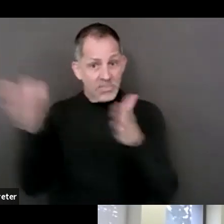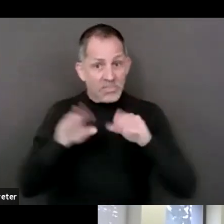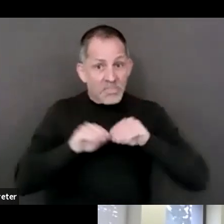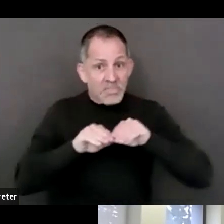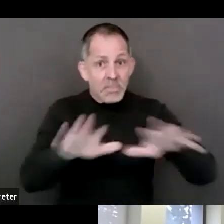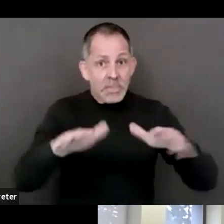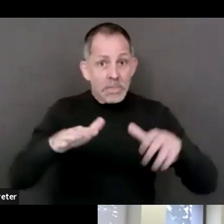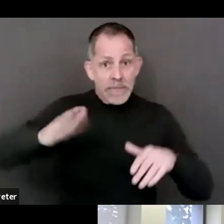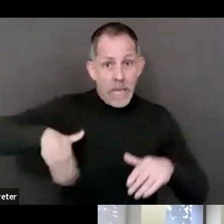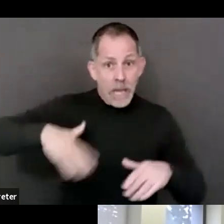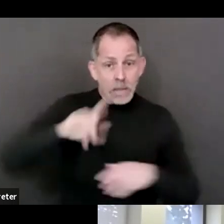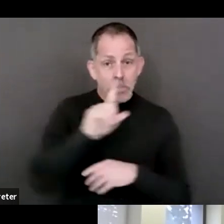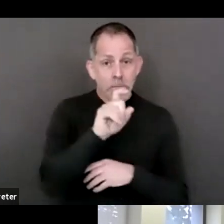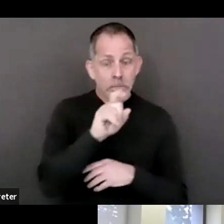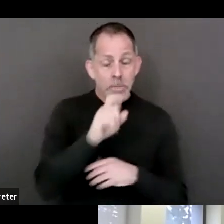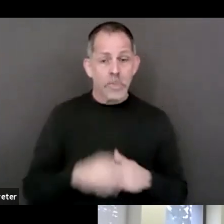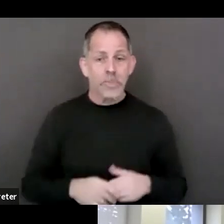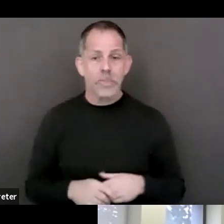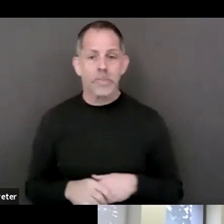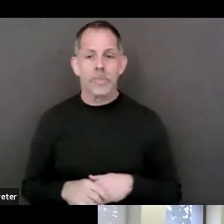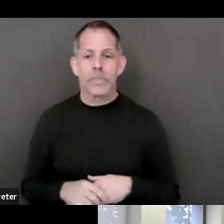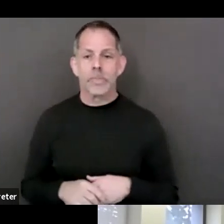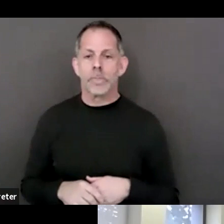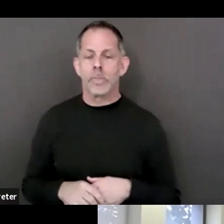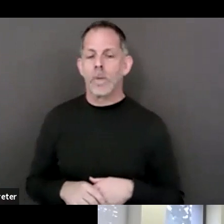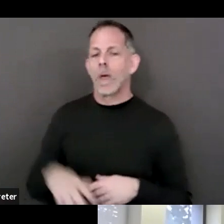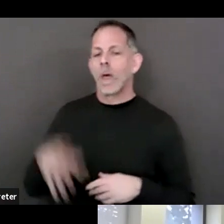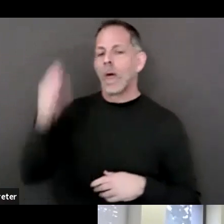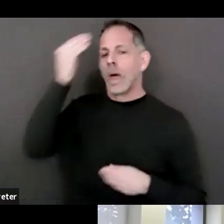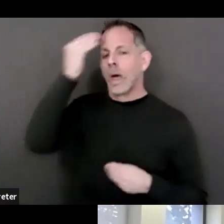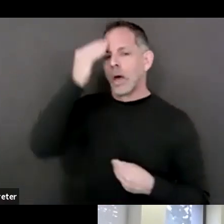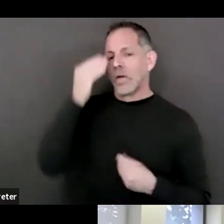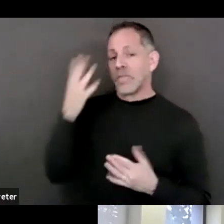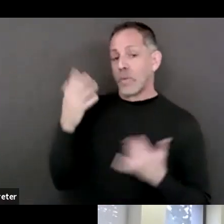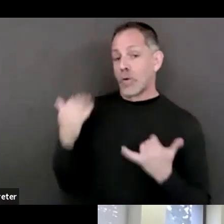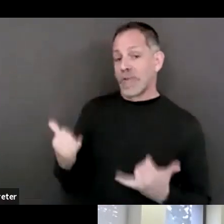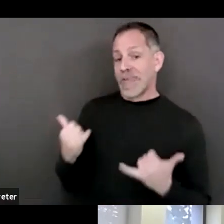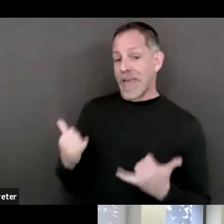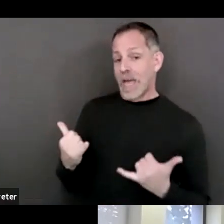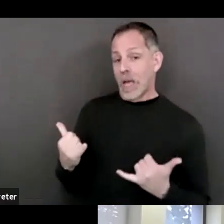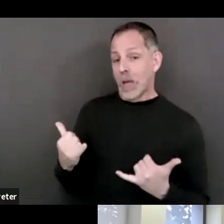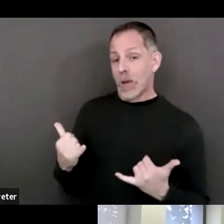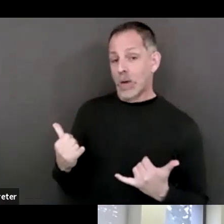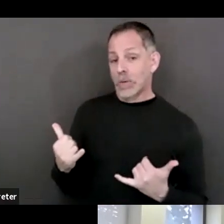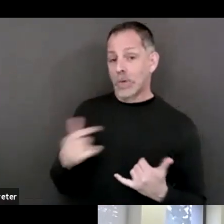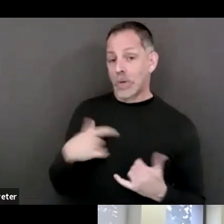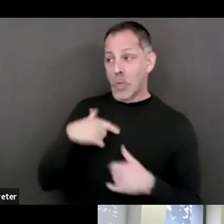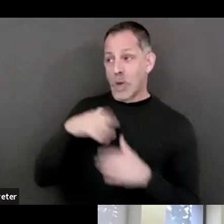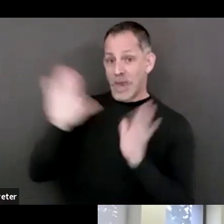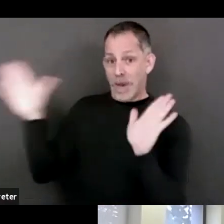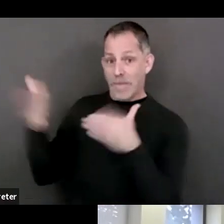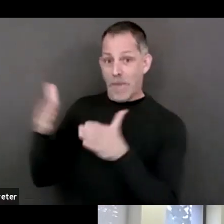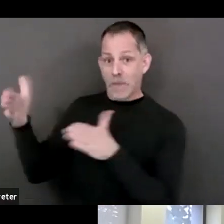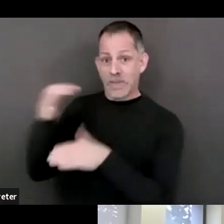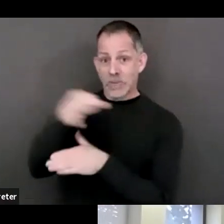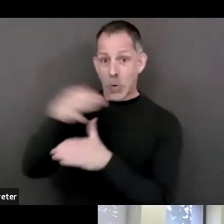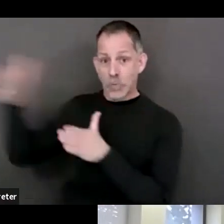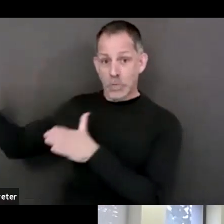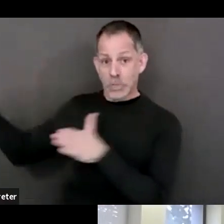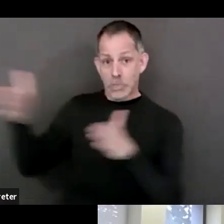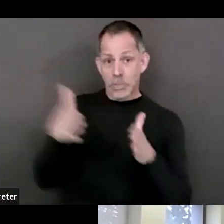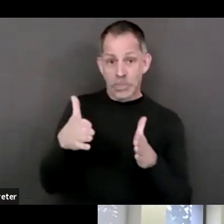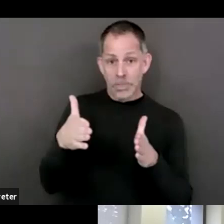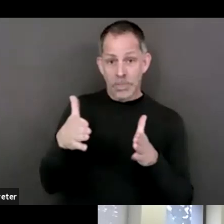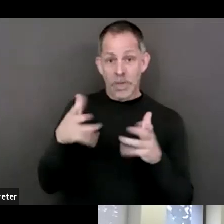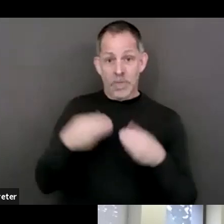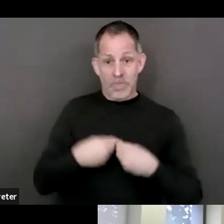Well, right now we have zero new allocation. I think there's in our freezers somewhere, one of